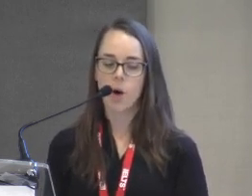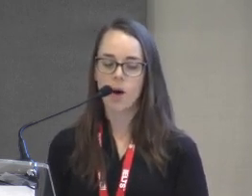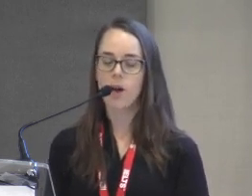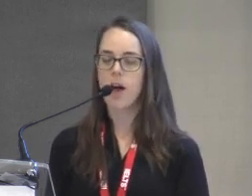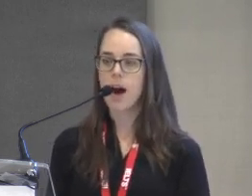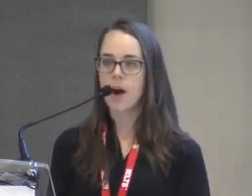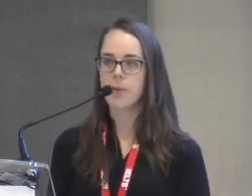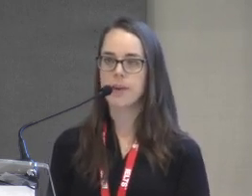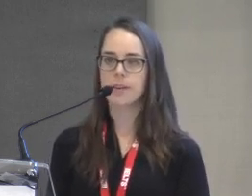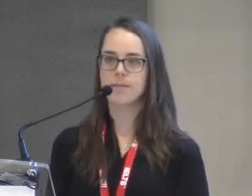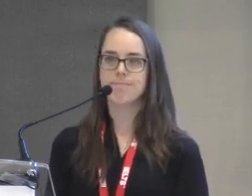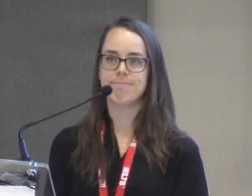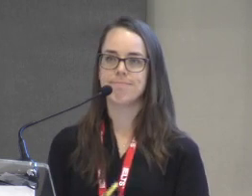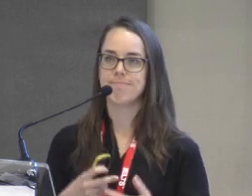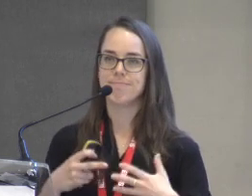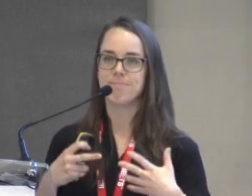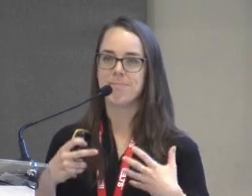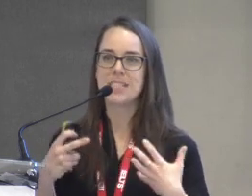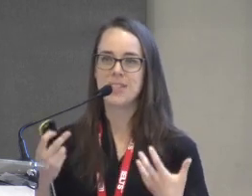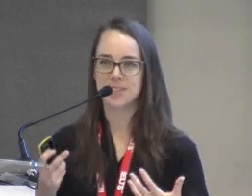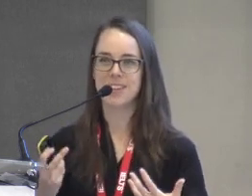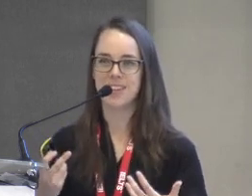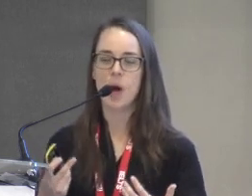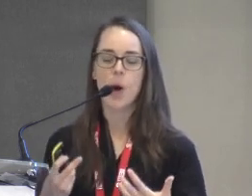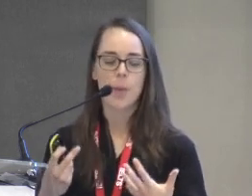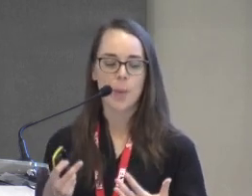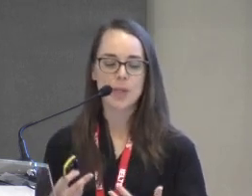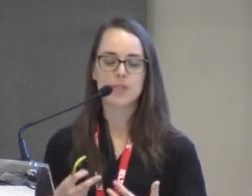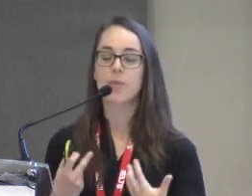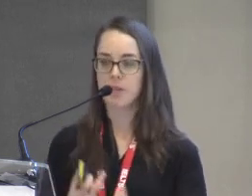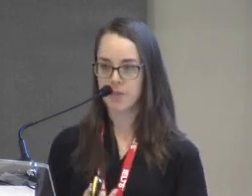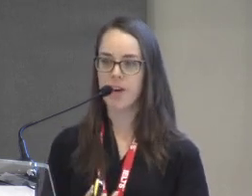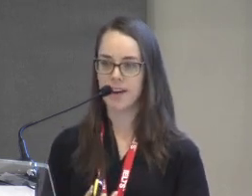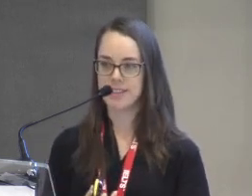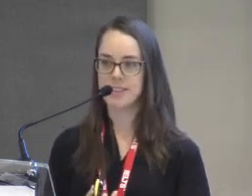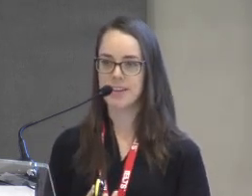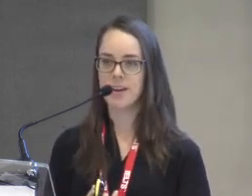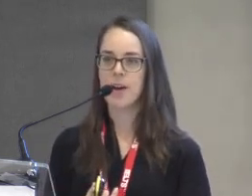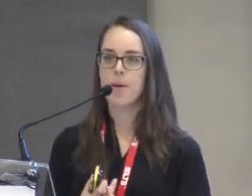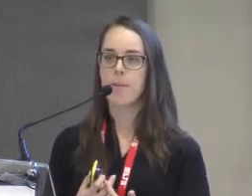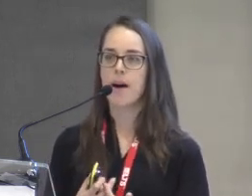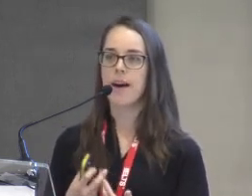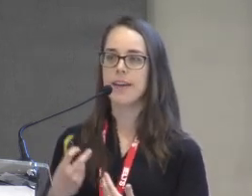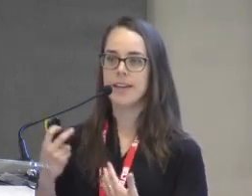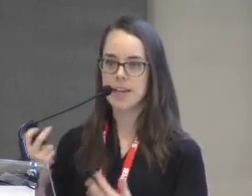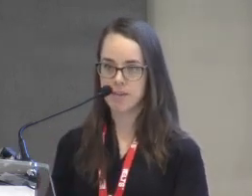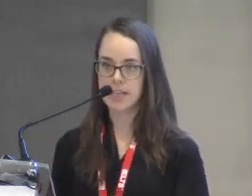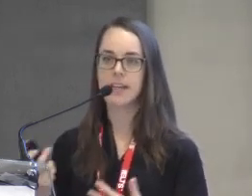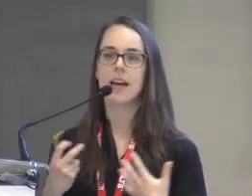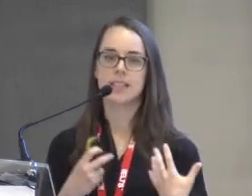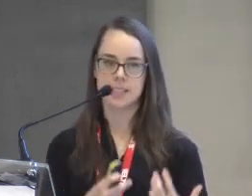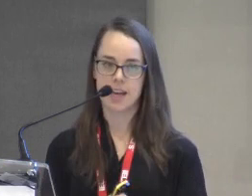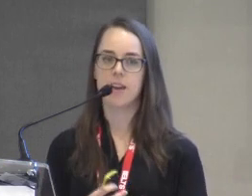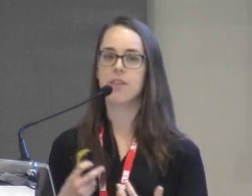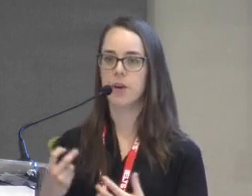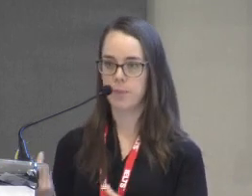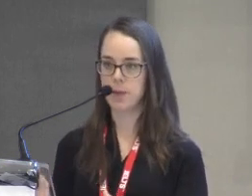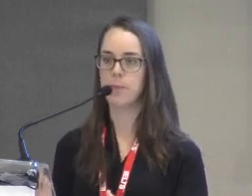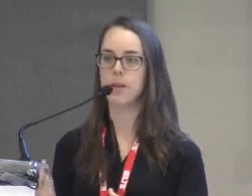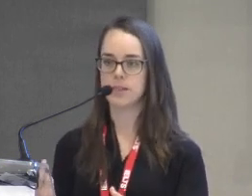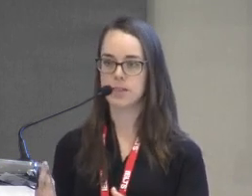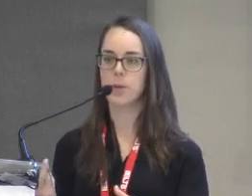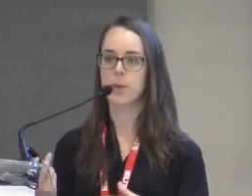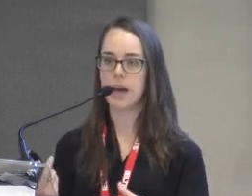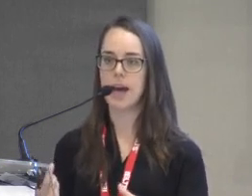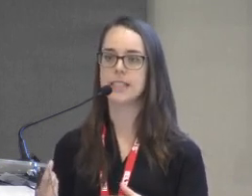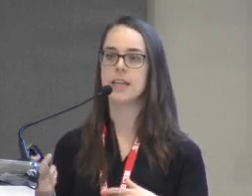And all our material was verified by hearing and deaf